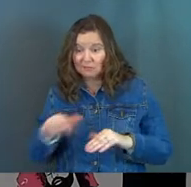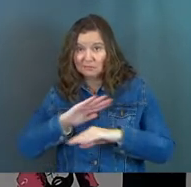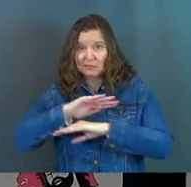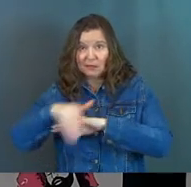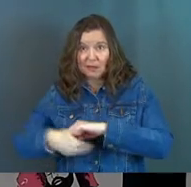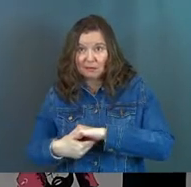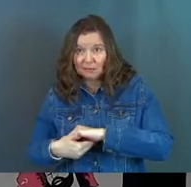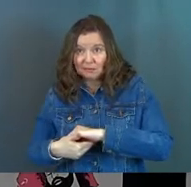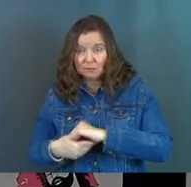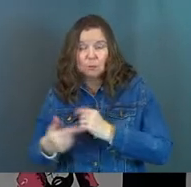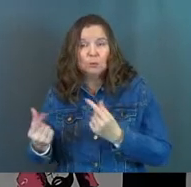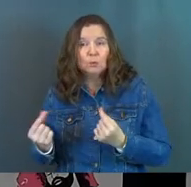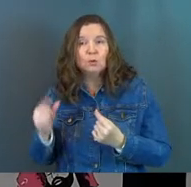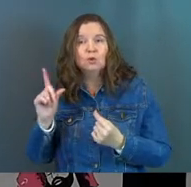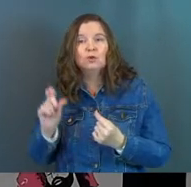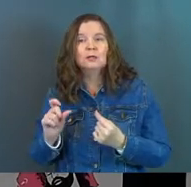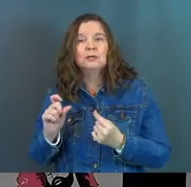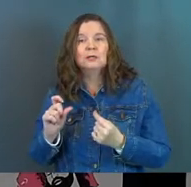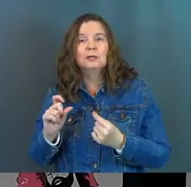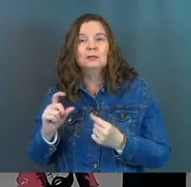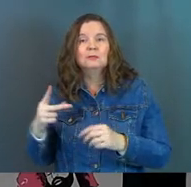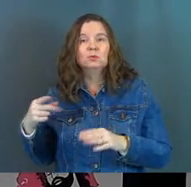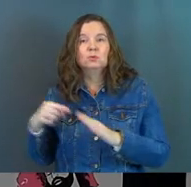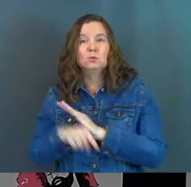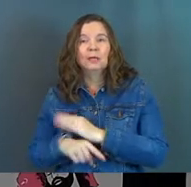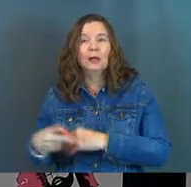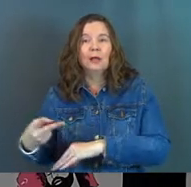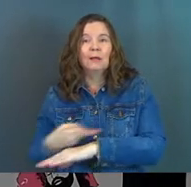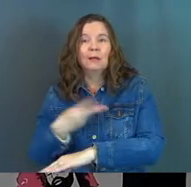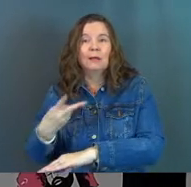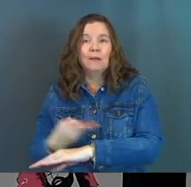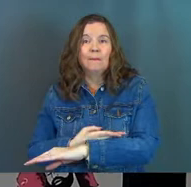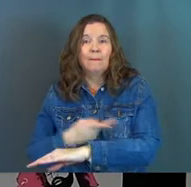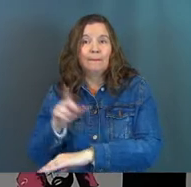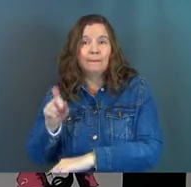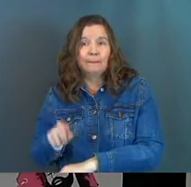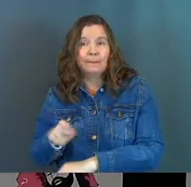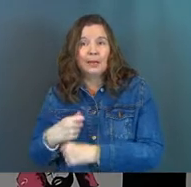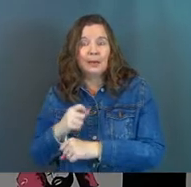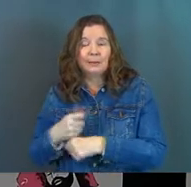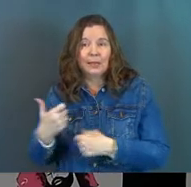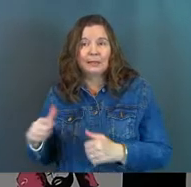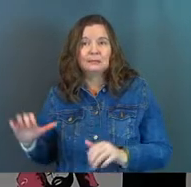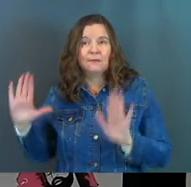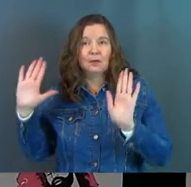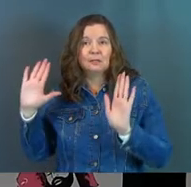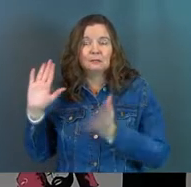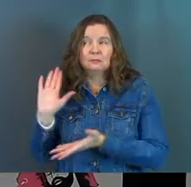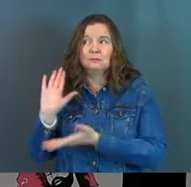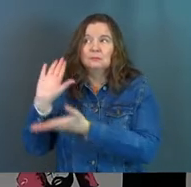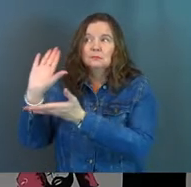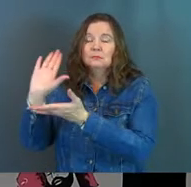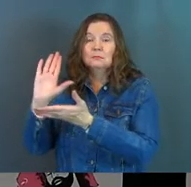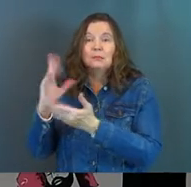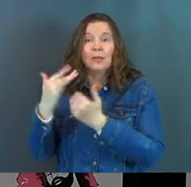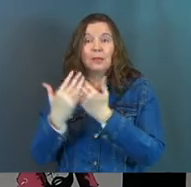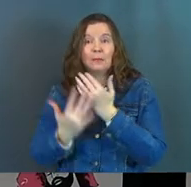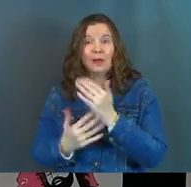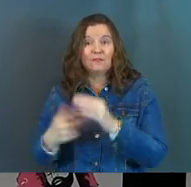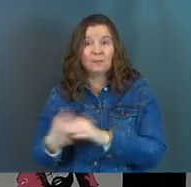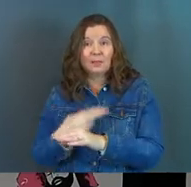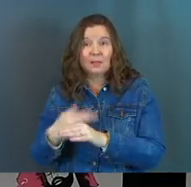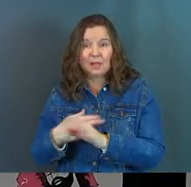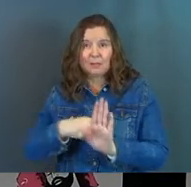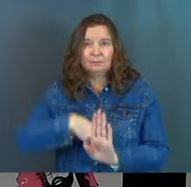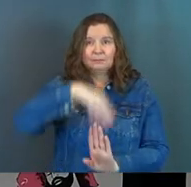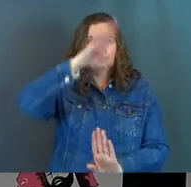night, you need to slaughter a lamb. And you need to make a sacrifice. And you'll take the lamb's blood and you'll